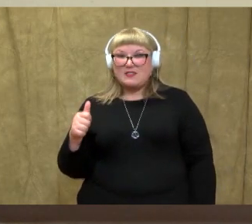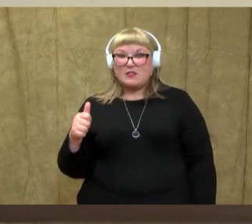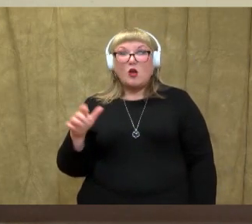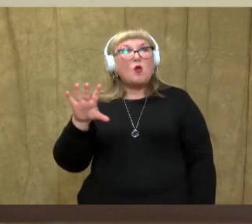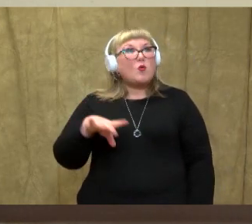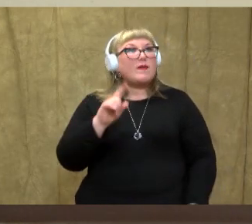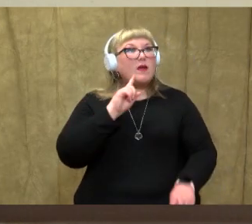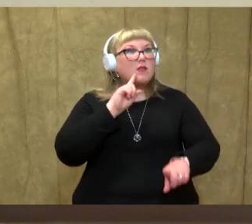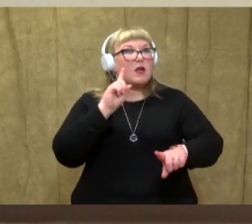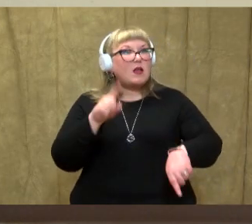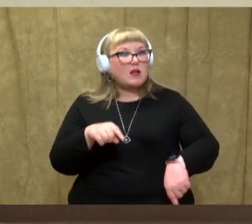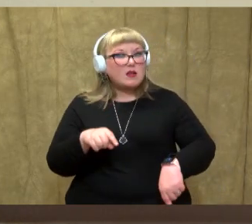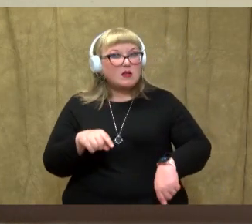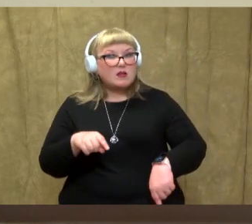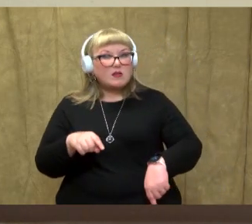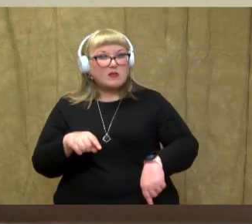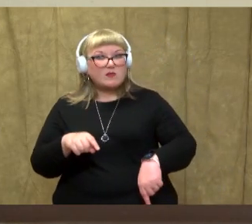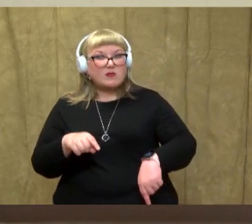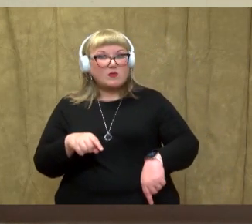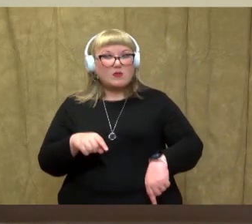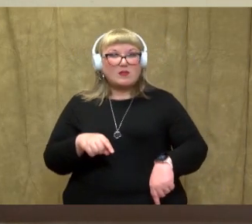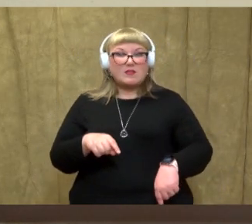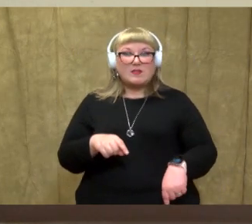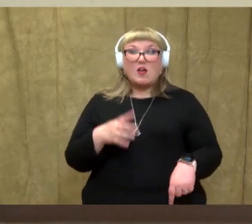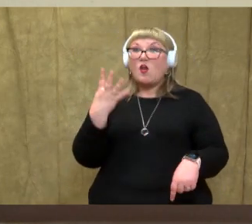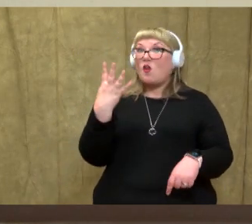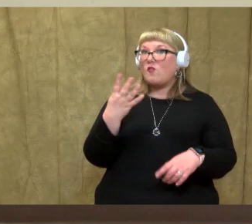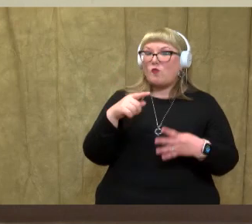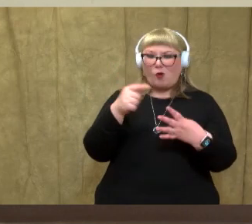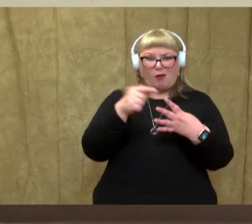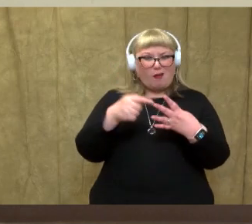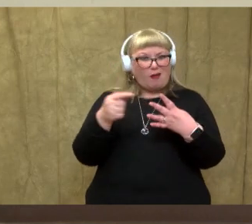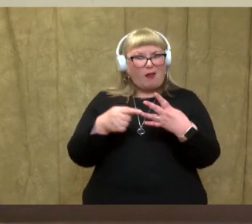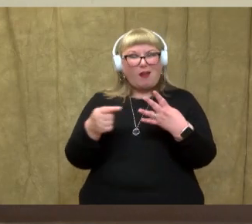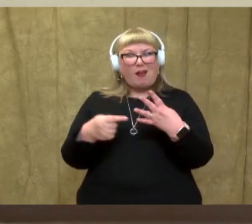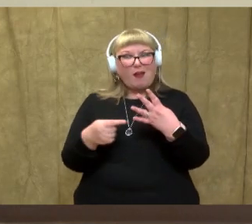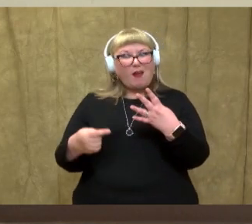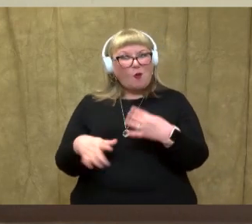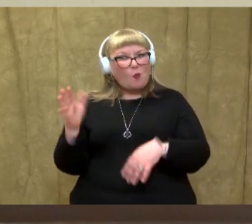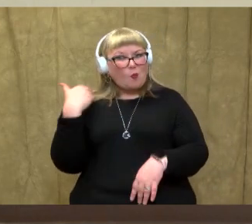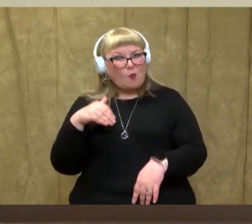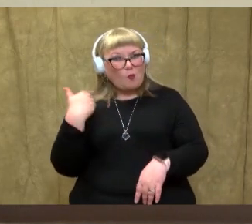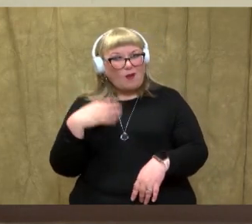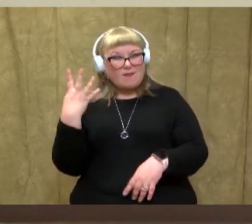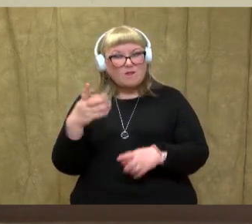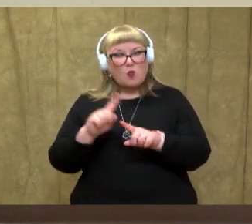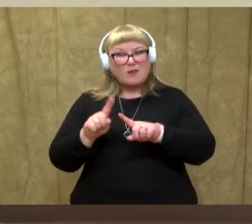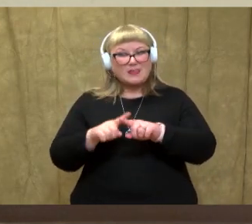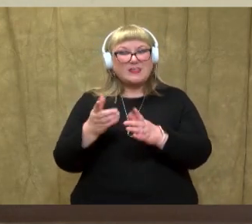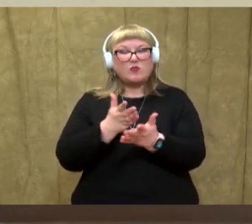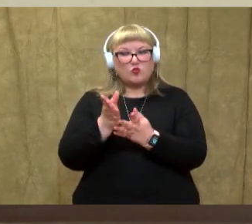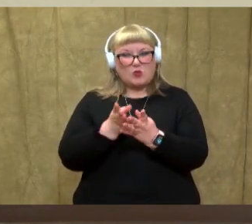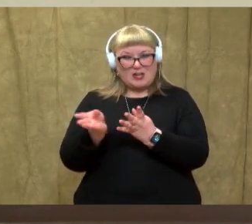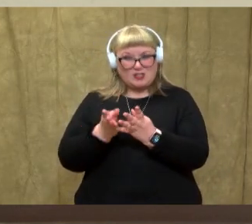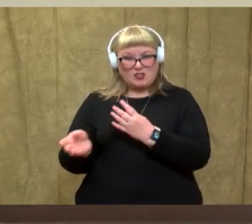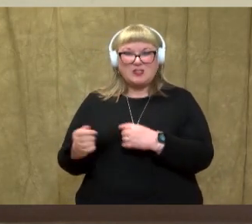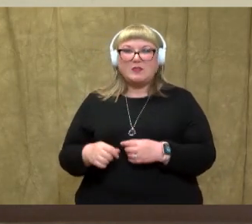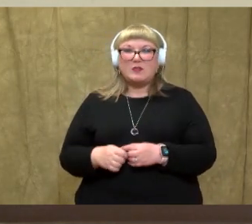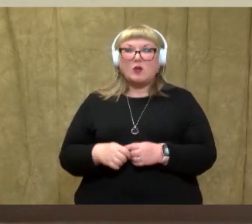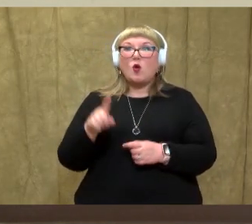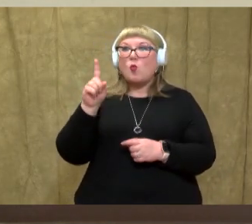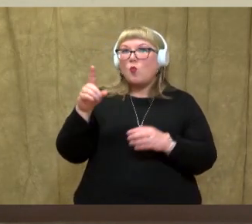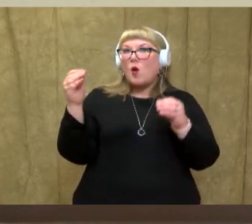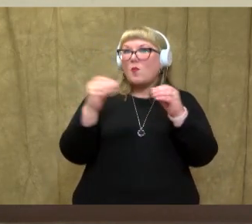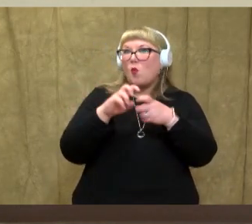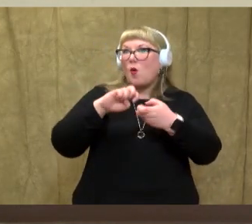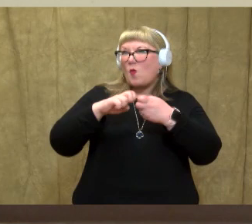that answer in 4 different ways, using 4 different strategies. Let's do one more problem before we